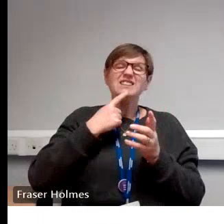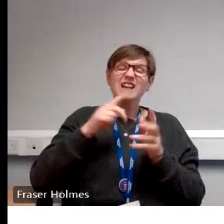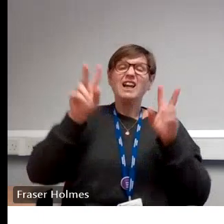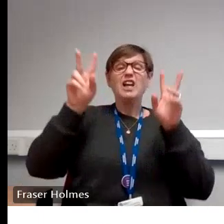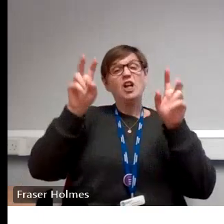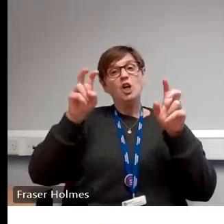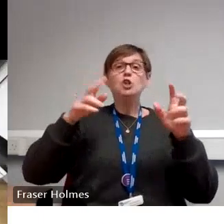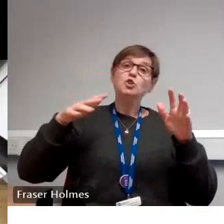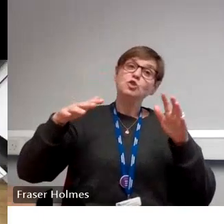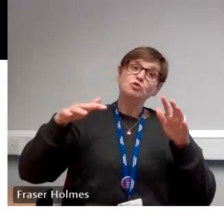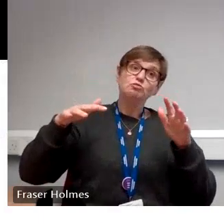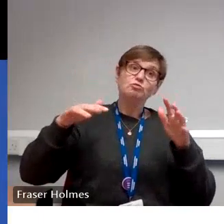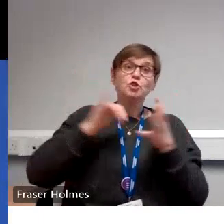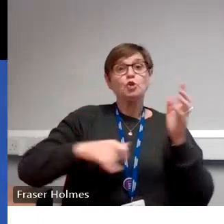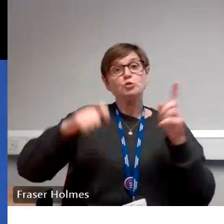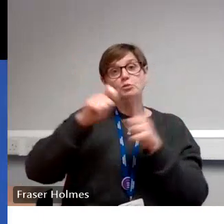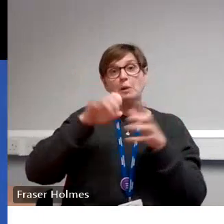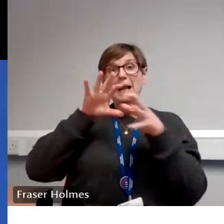link worker.